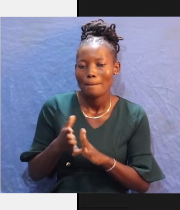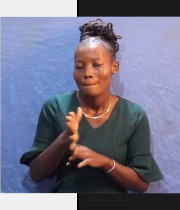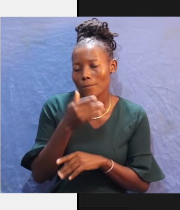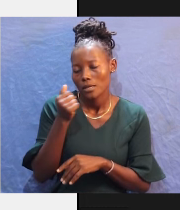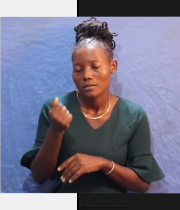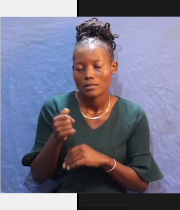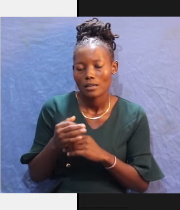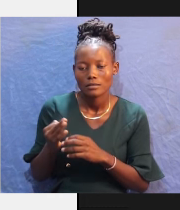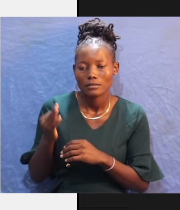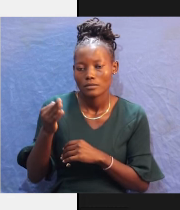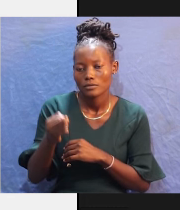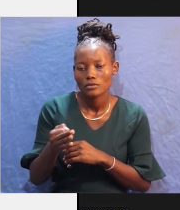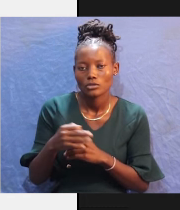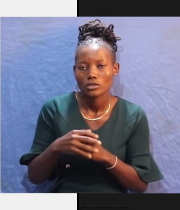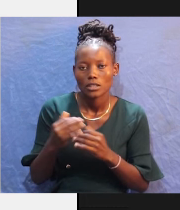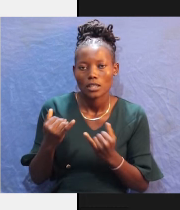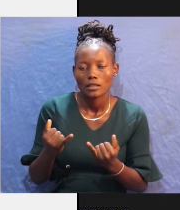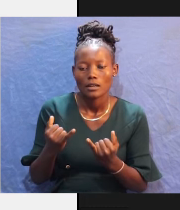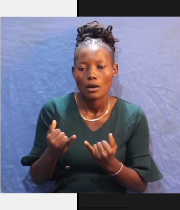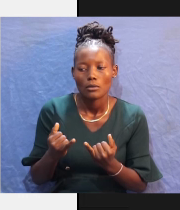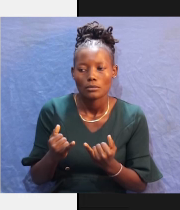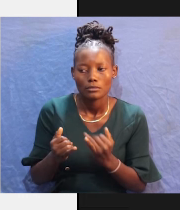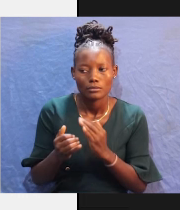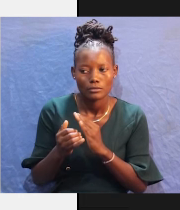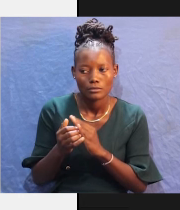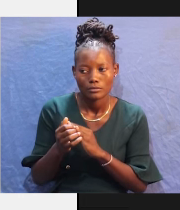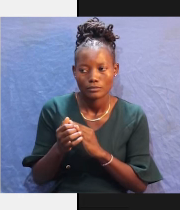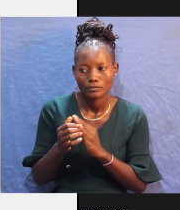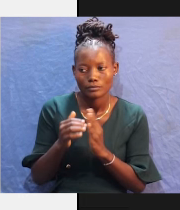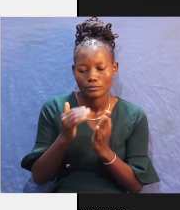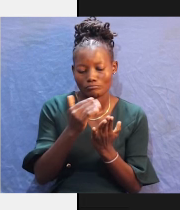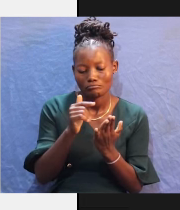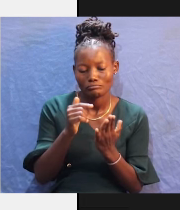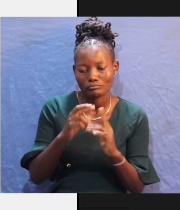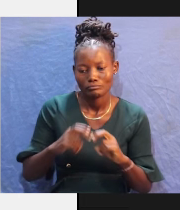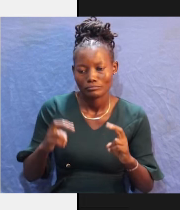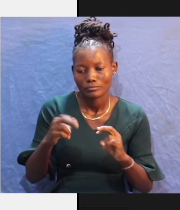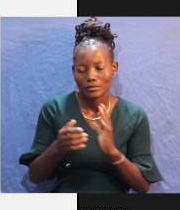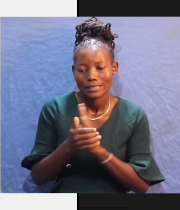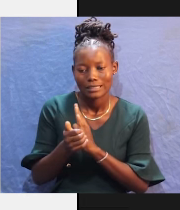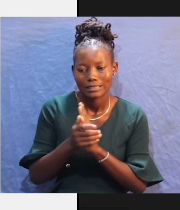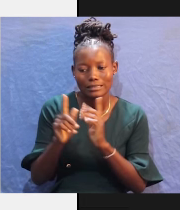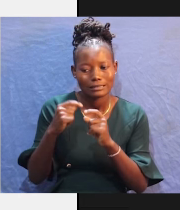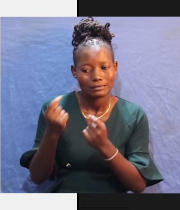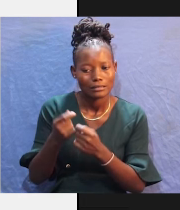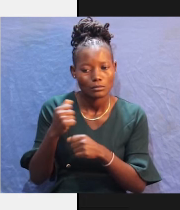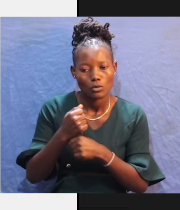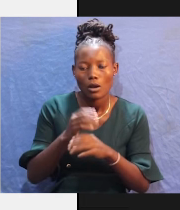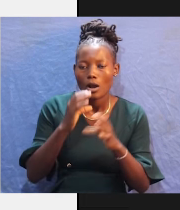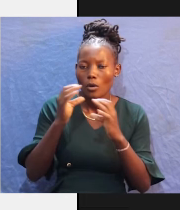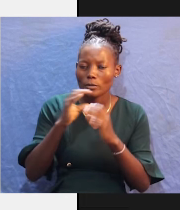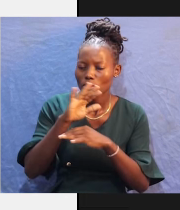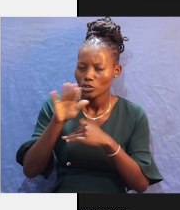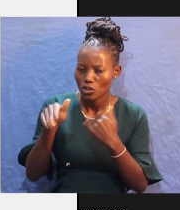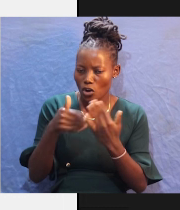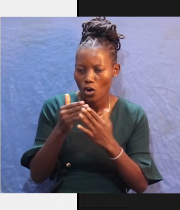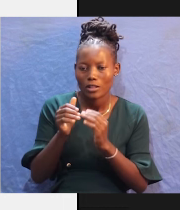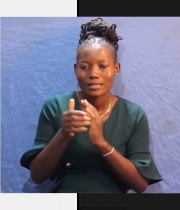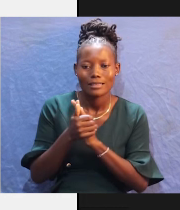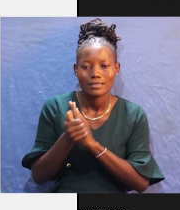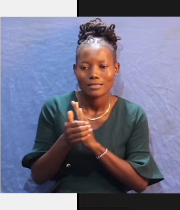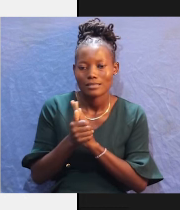for a young person to have, I don't know, better work, let's take the number 8, because number 3 is